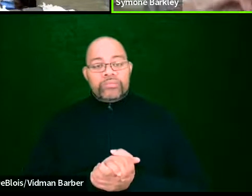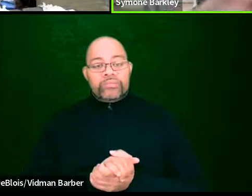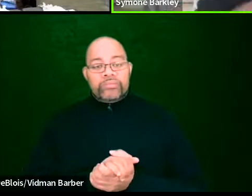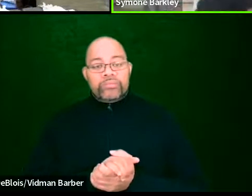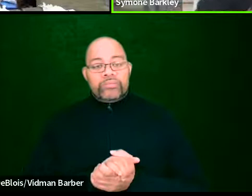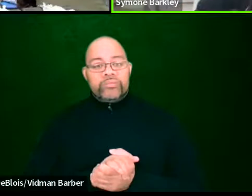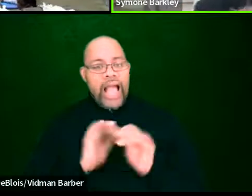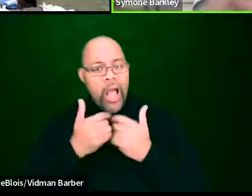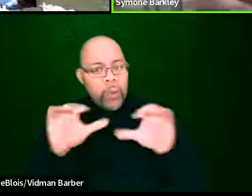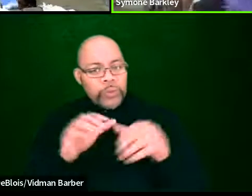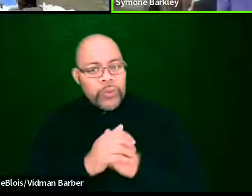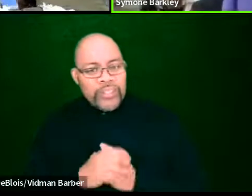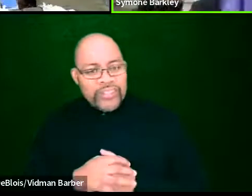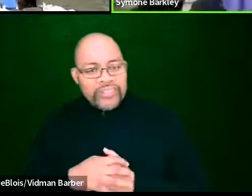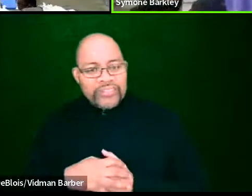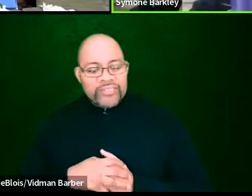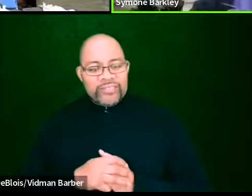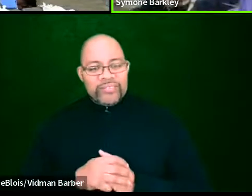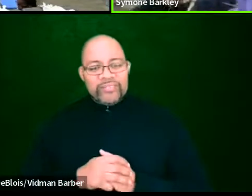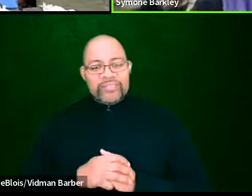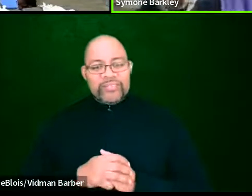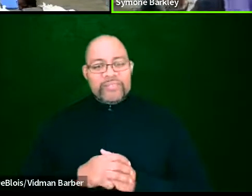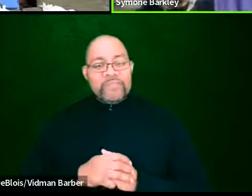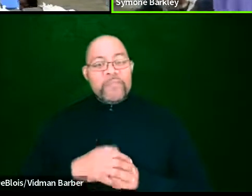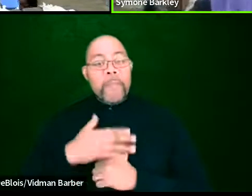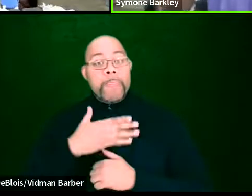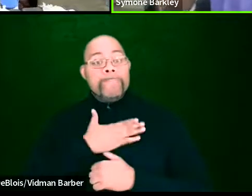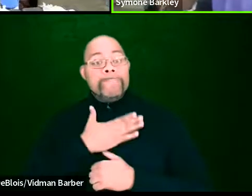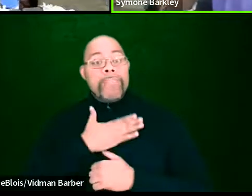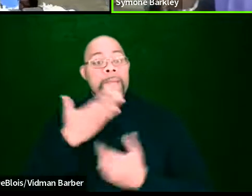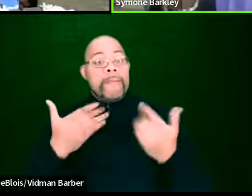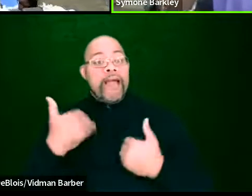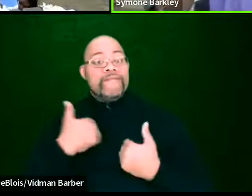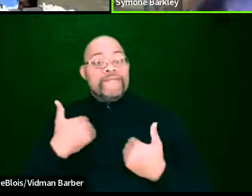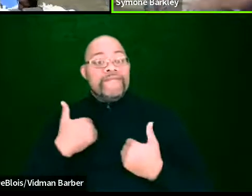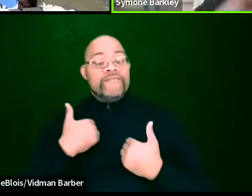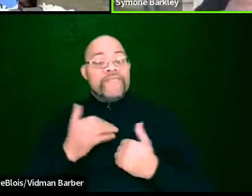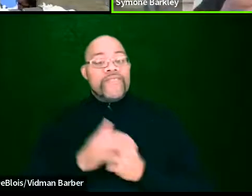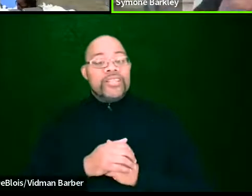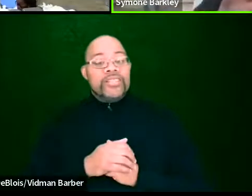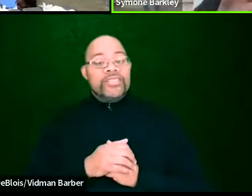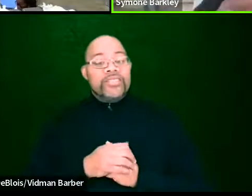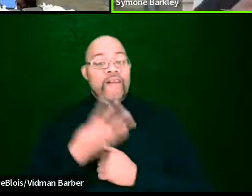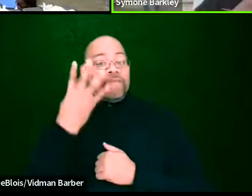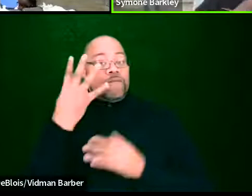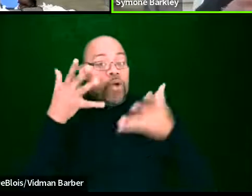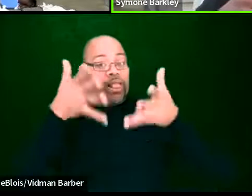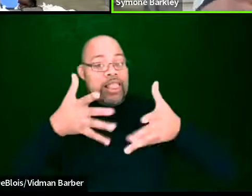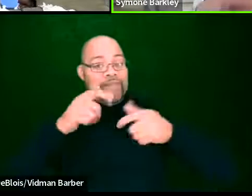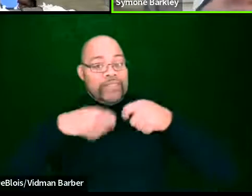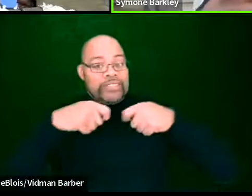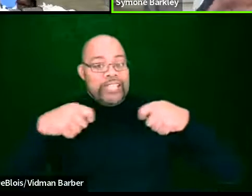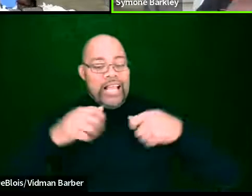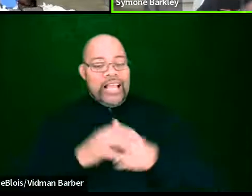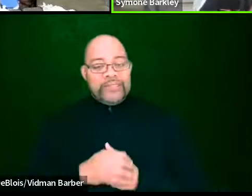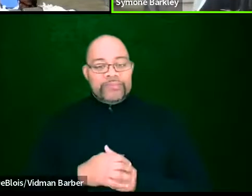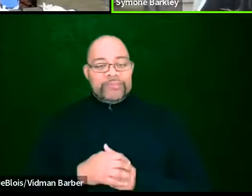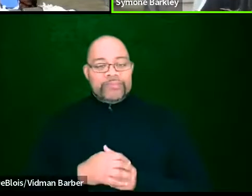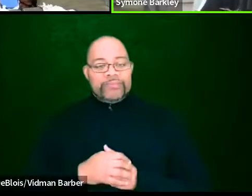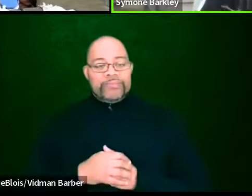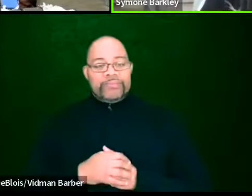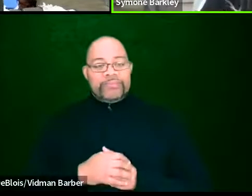How y'all doing? Mine, I have maybe 4 more to tie.